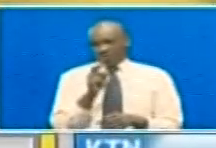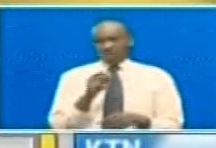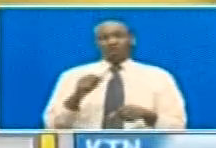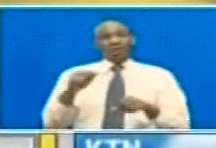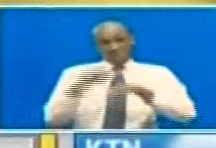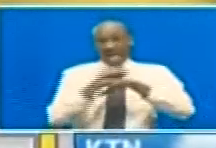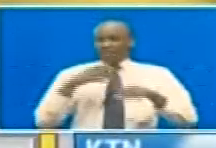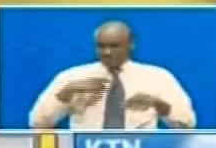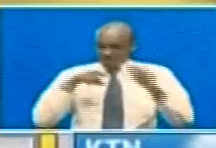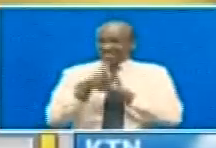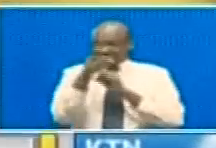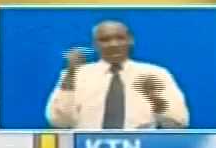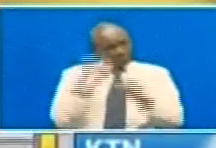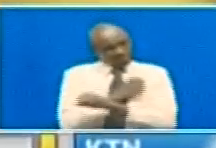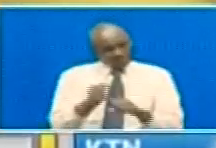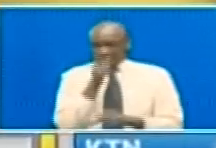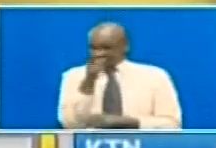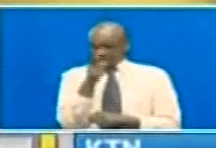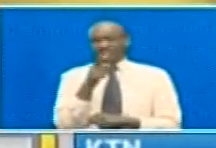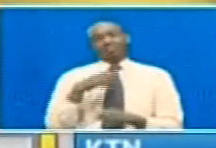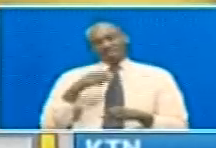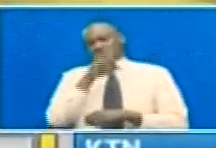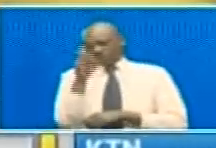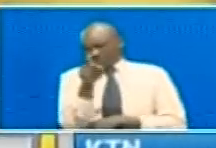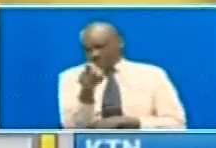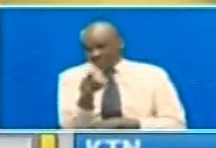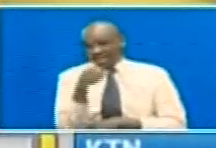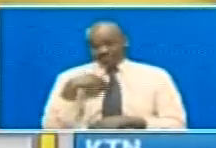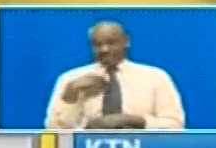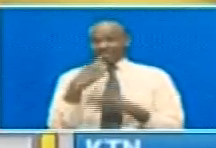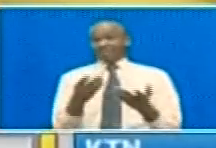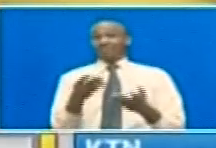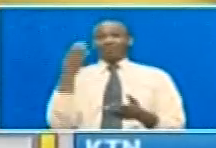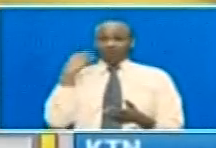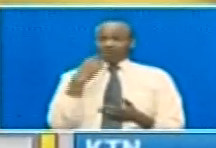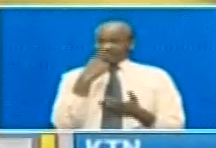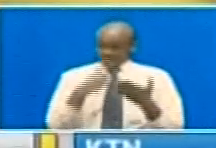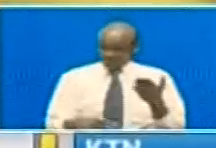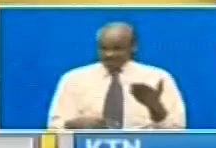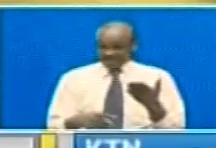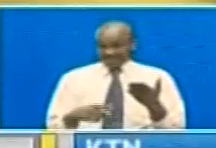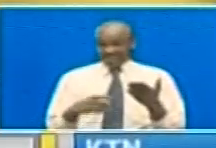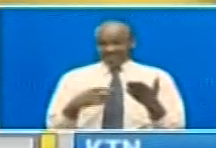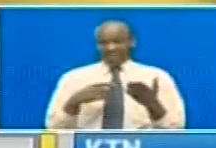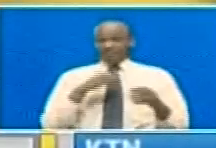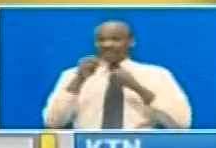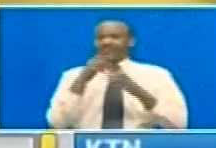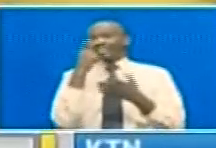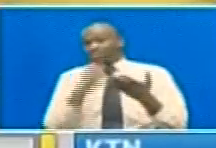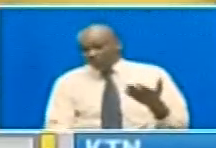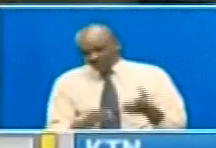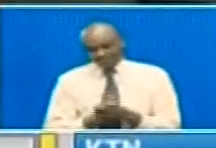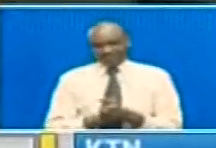black people to this particular facility. Two press releases had been released in regards to this by the management. The first